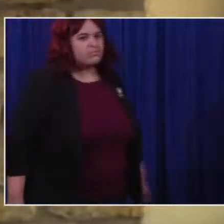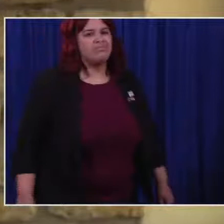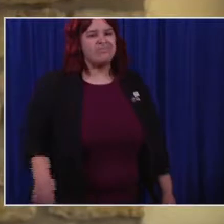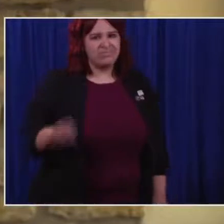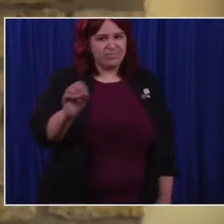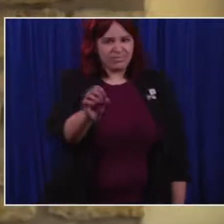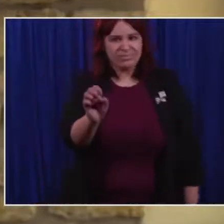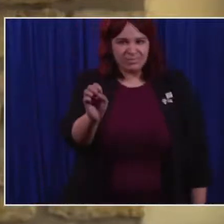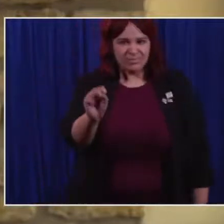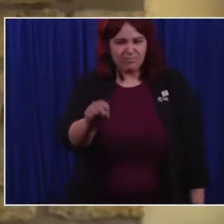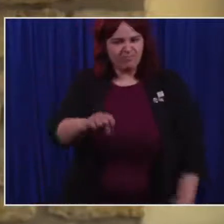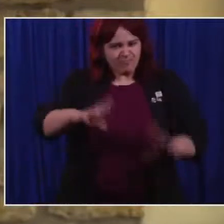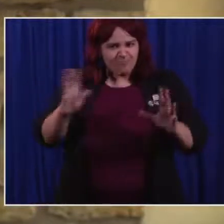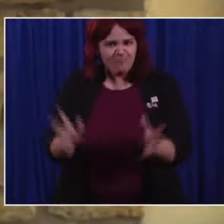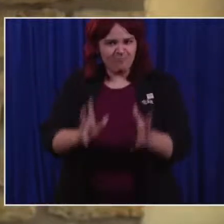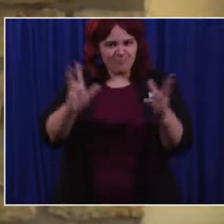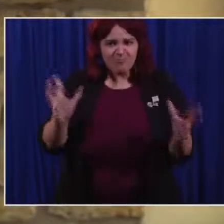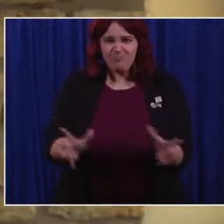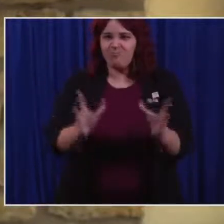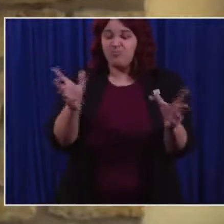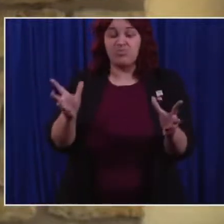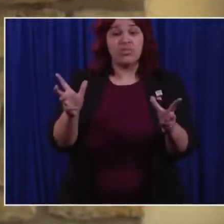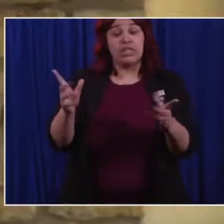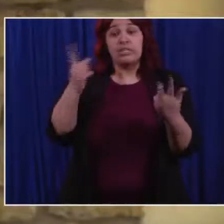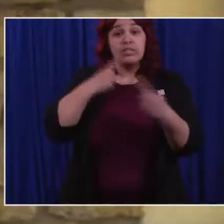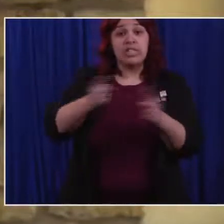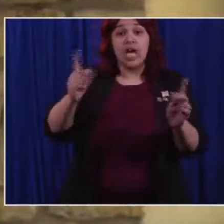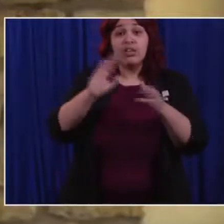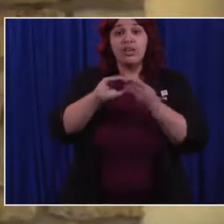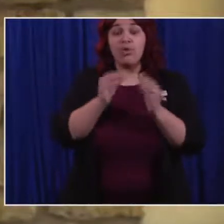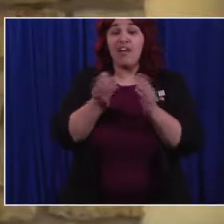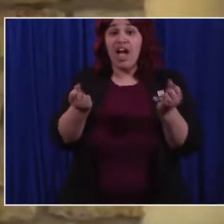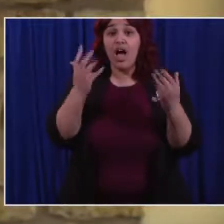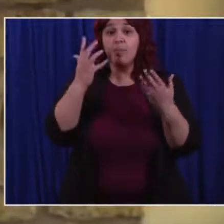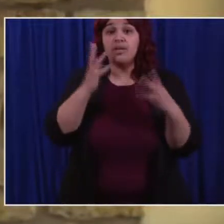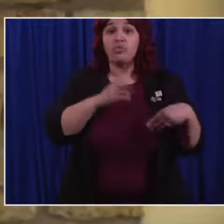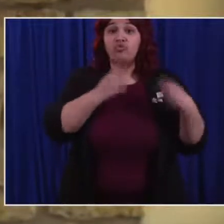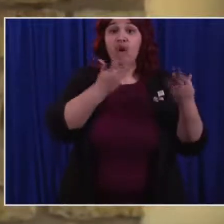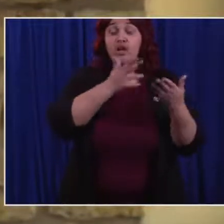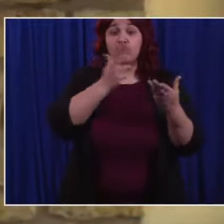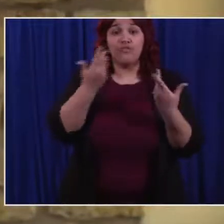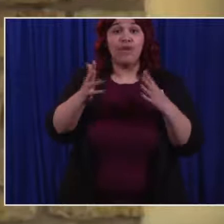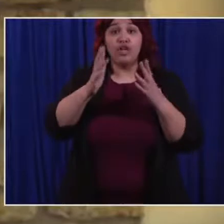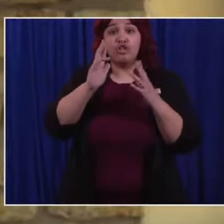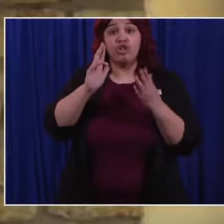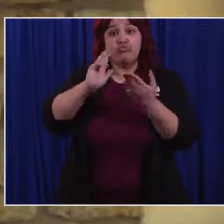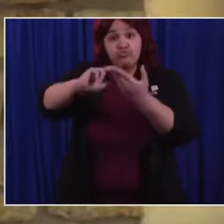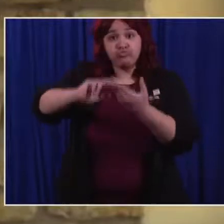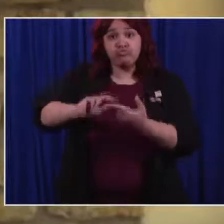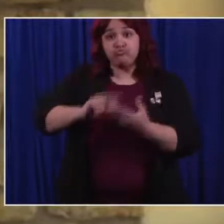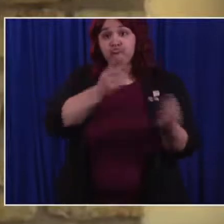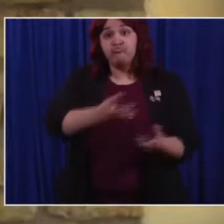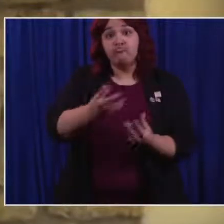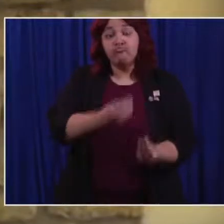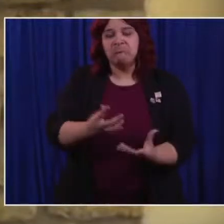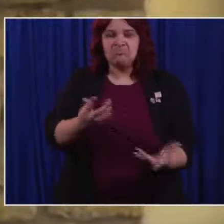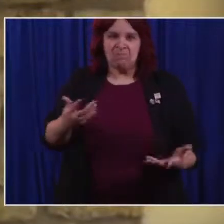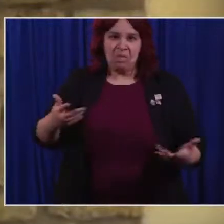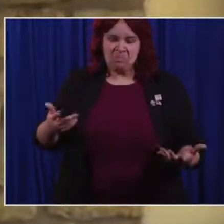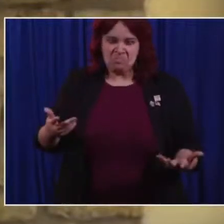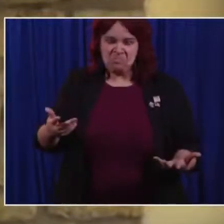is changing as the day goes on, or if our team has that, we'll have somebody call you and give you that